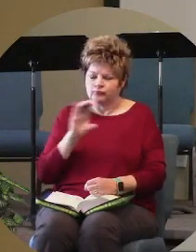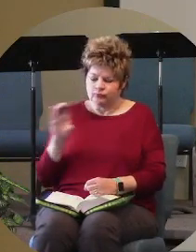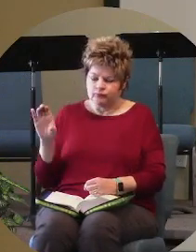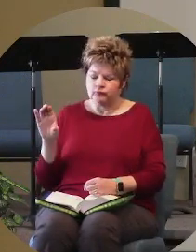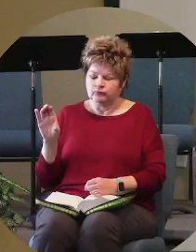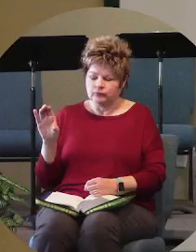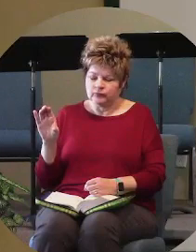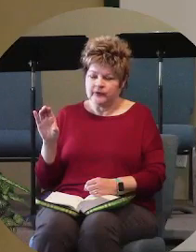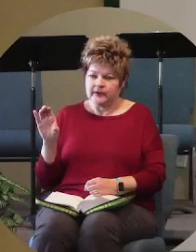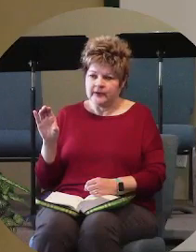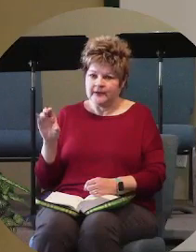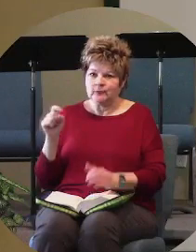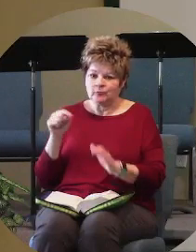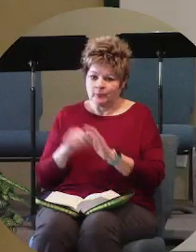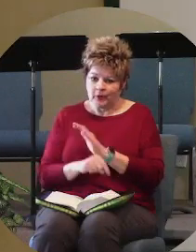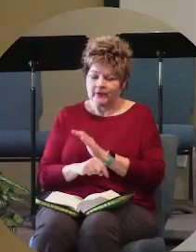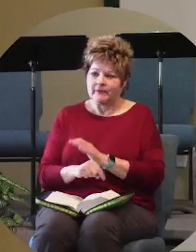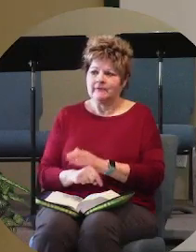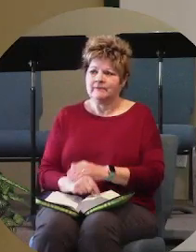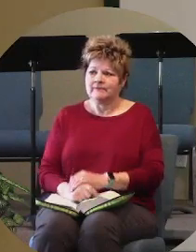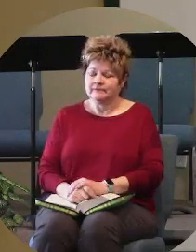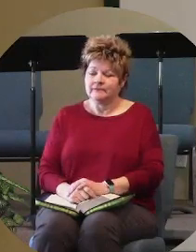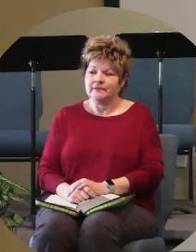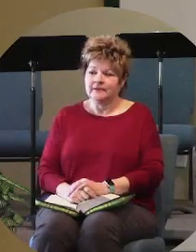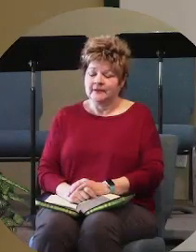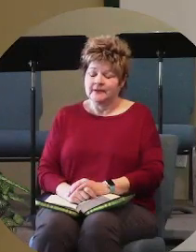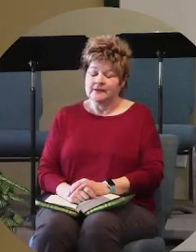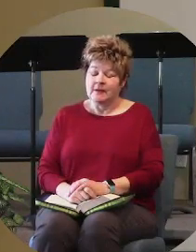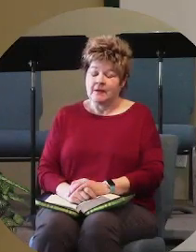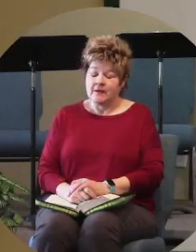And he was murdered